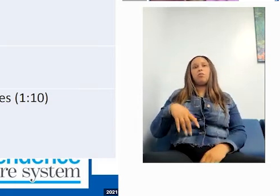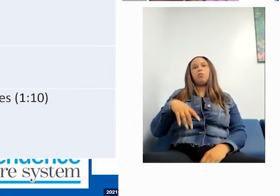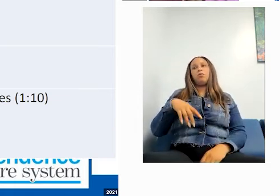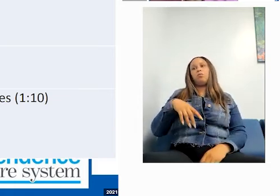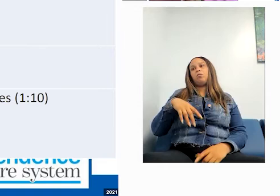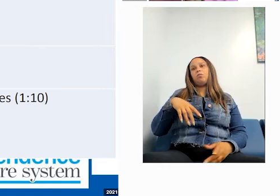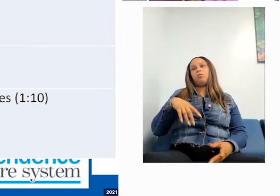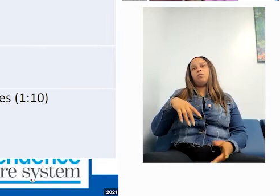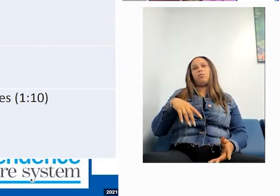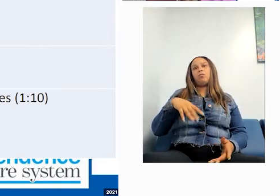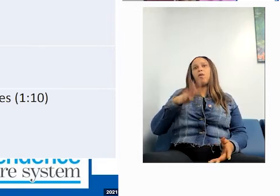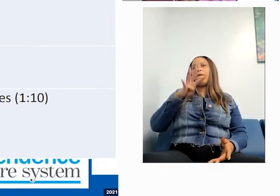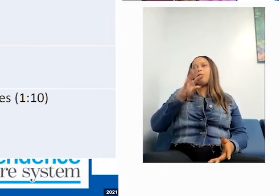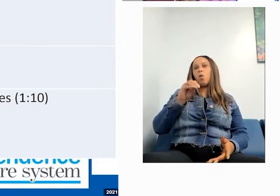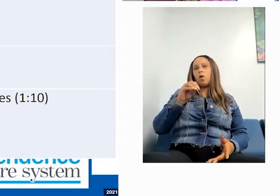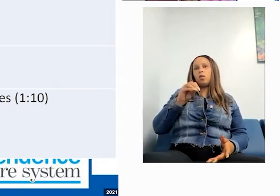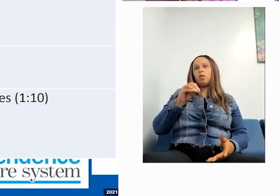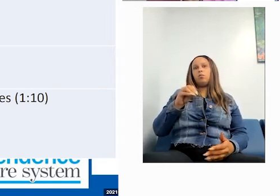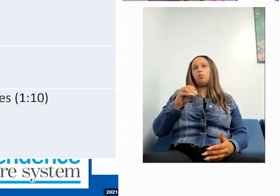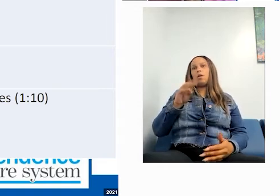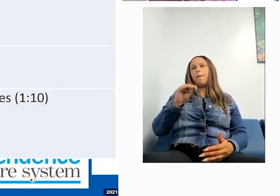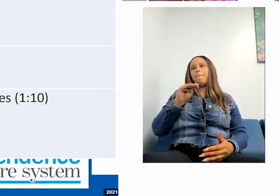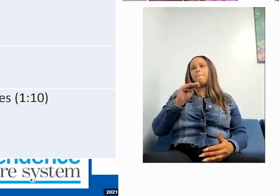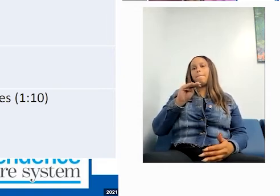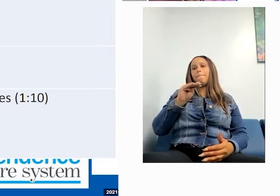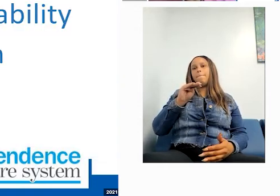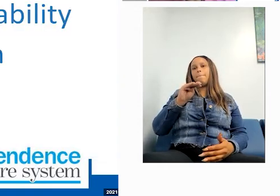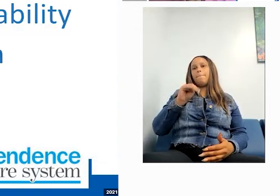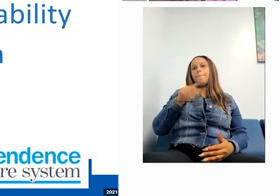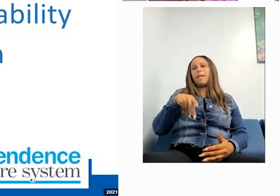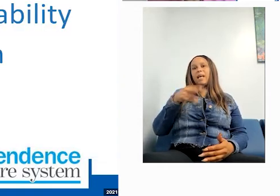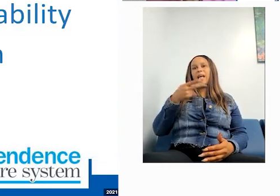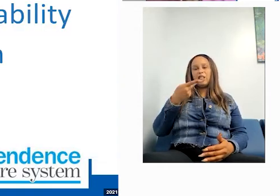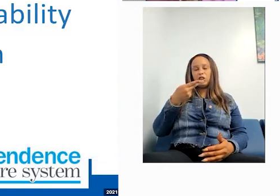the inclines are closer to 1 in 10.